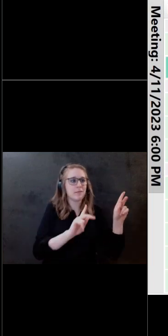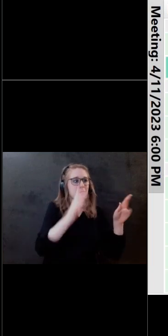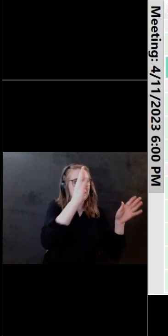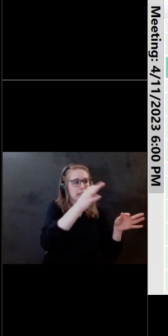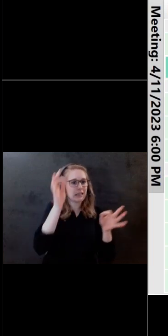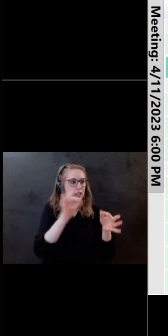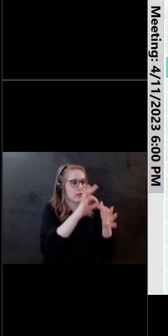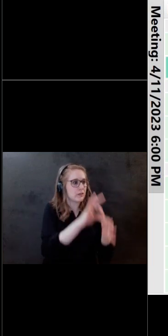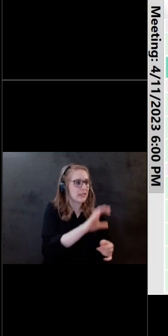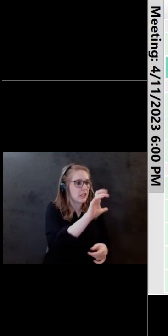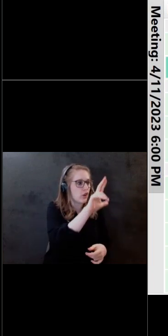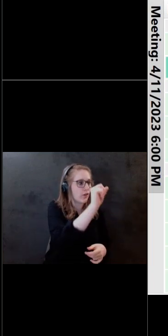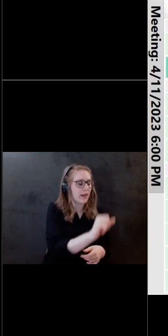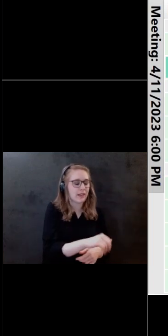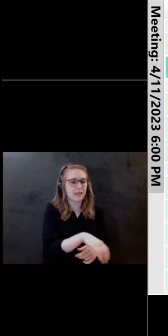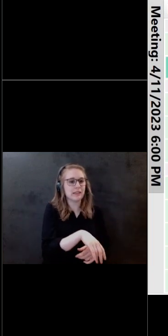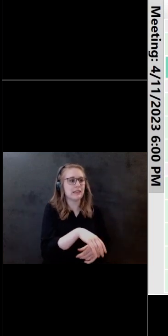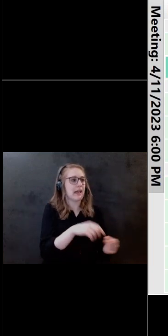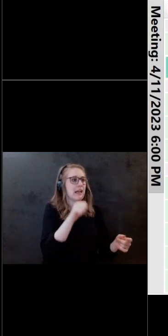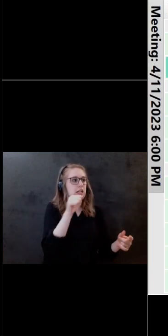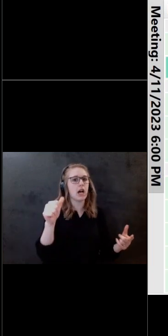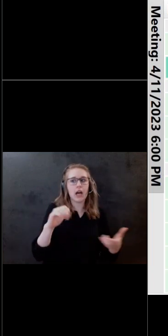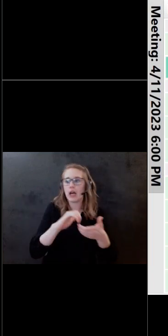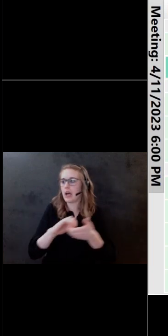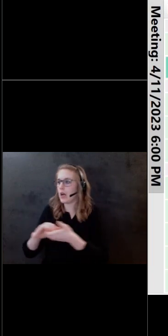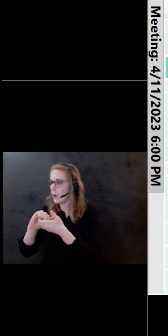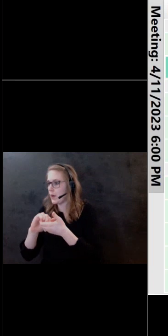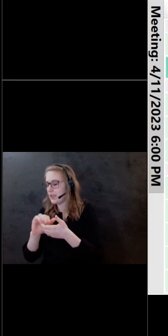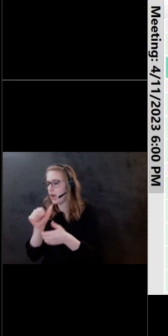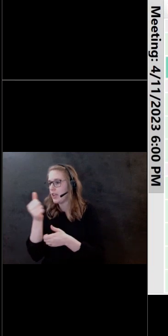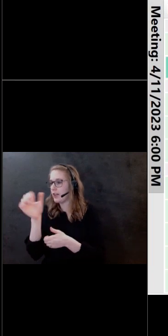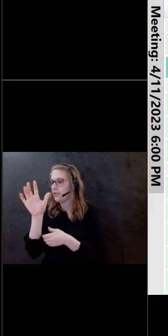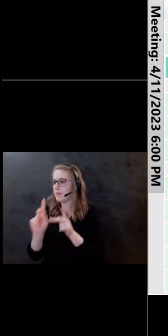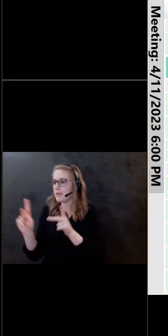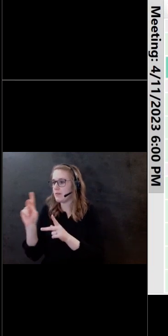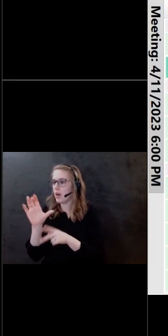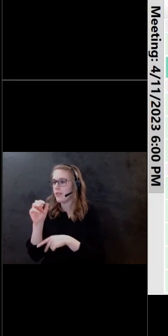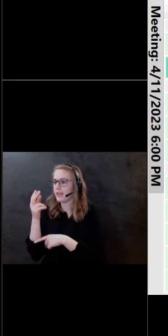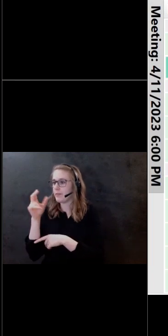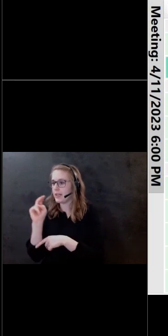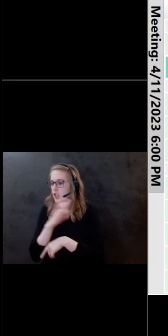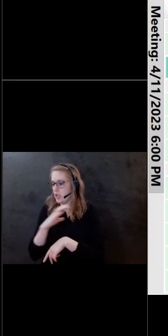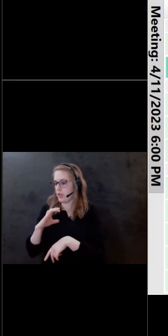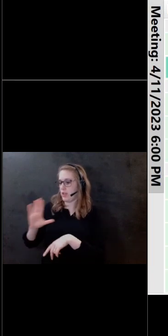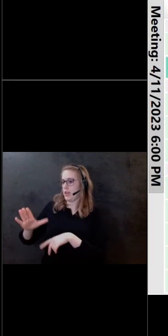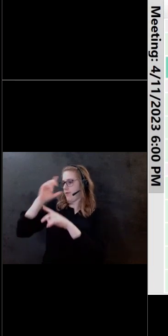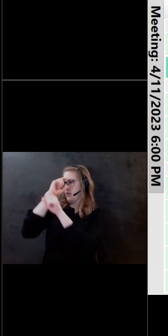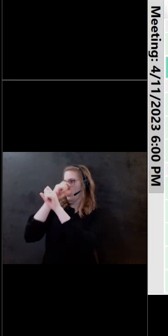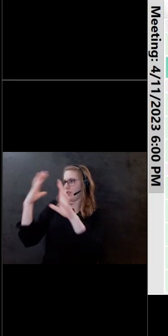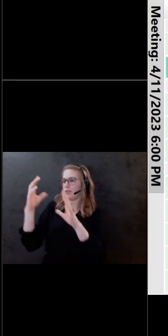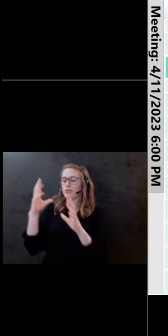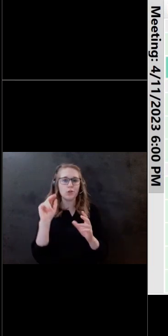about CRA that do not necessarily jive with what the commission's vision is. Okay.